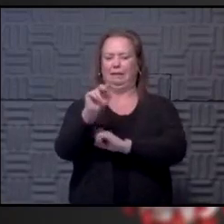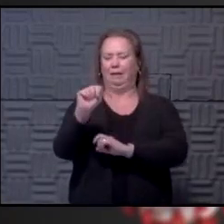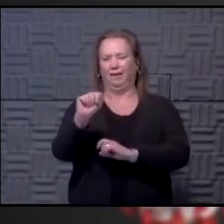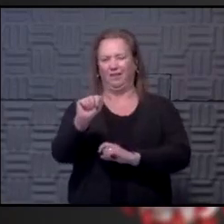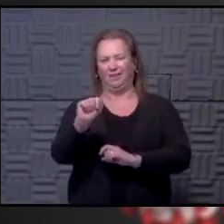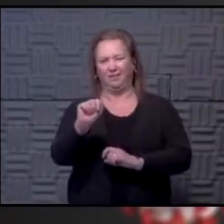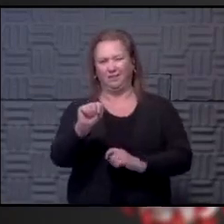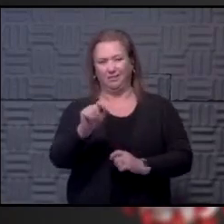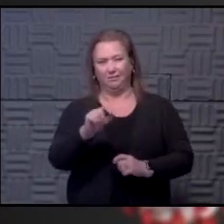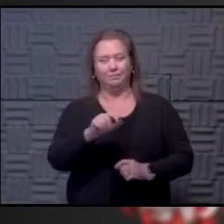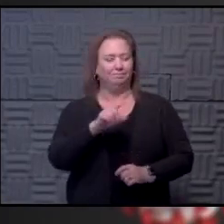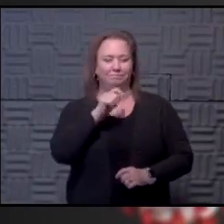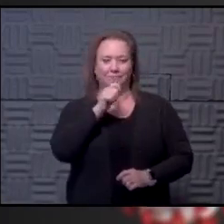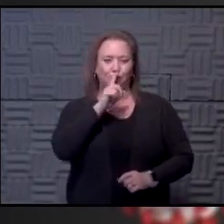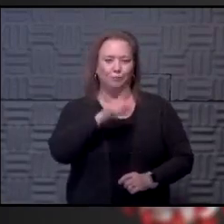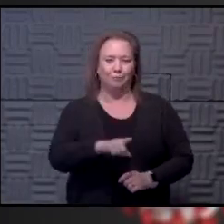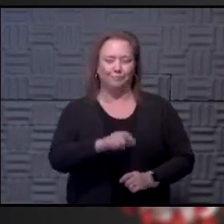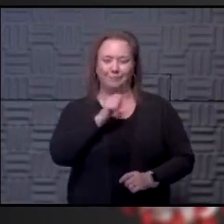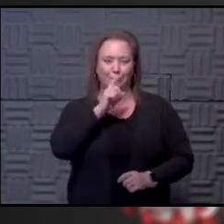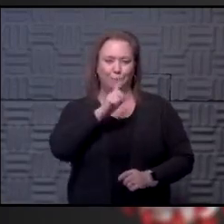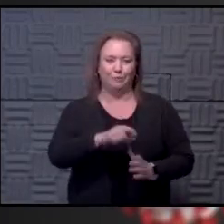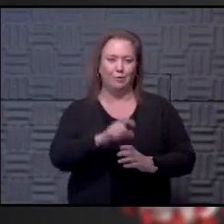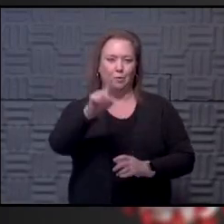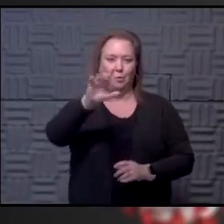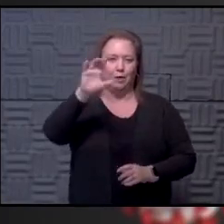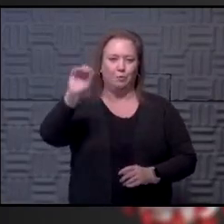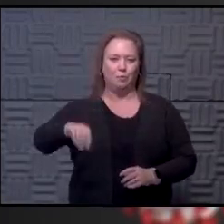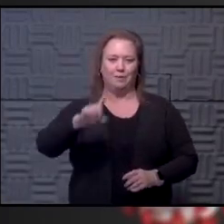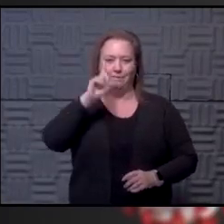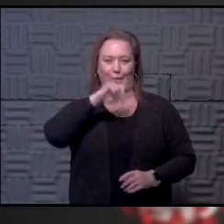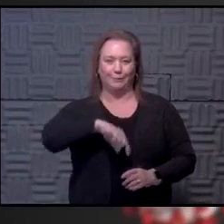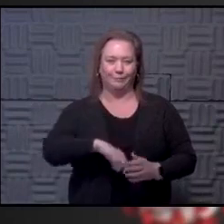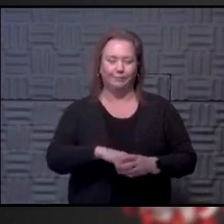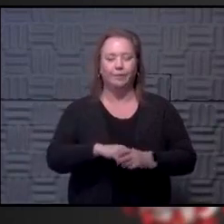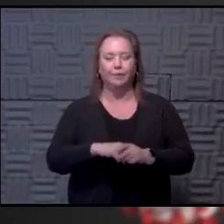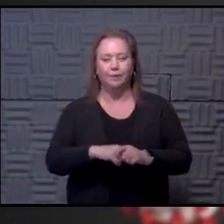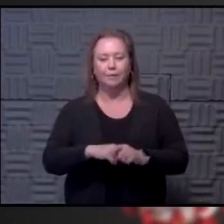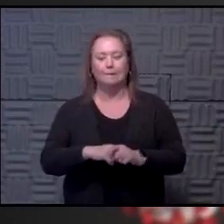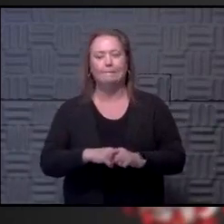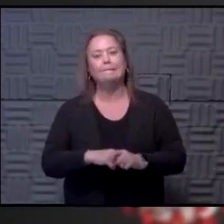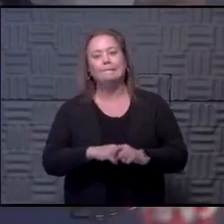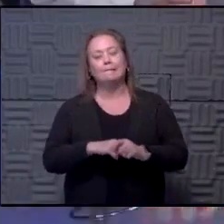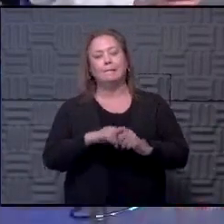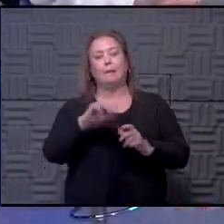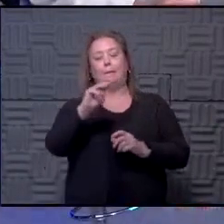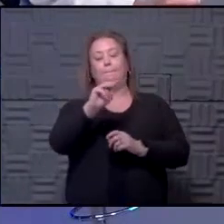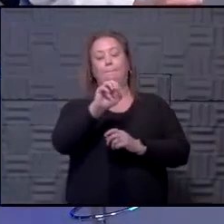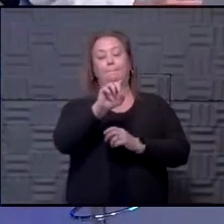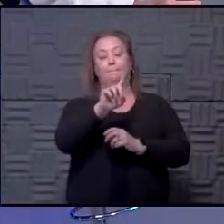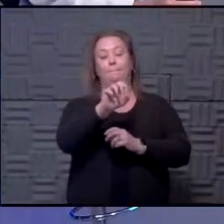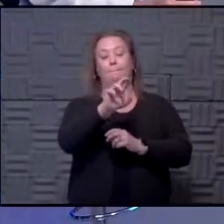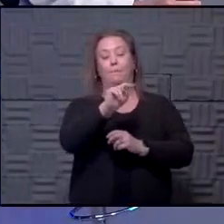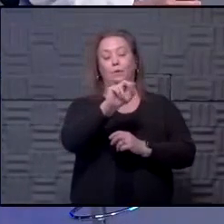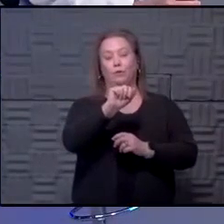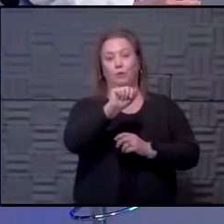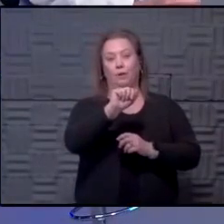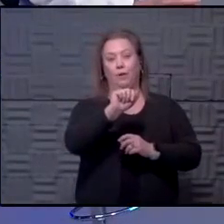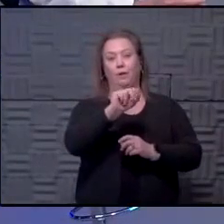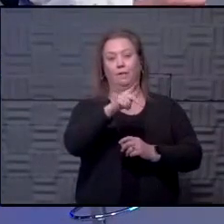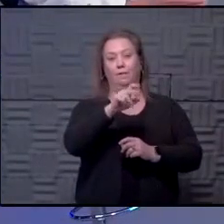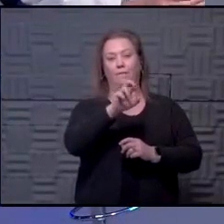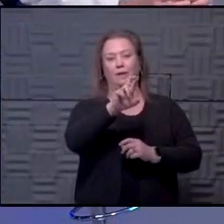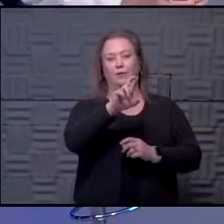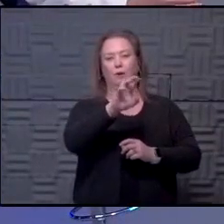tell me that's a myth. It's a myth. Complete myth. It's 100% false. First of all, so the Moderna and Pfizer are mRNA